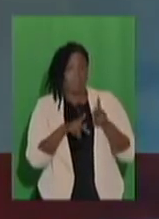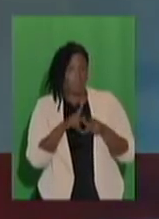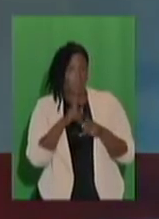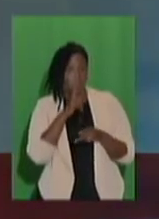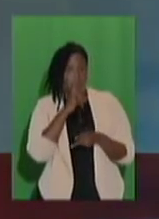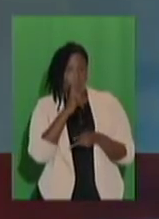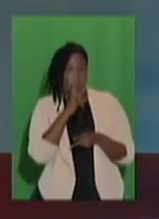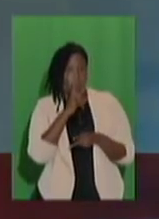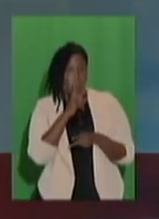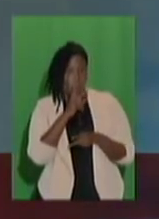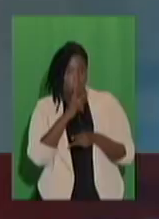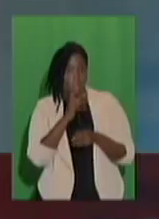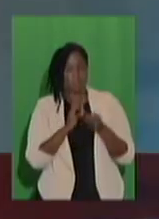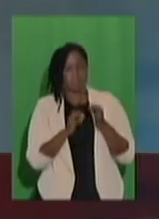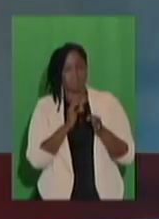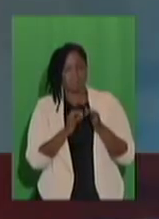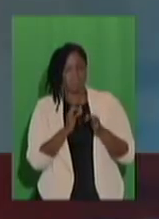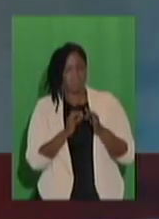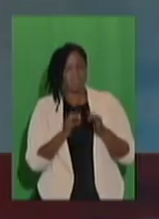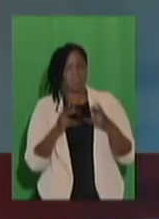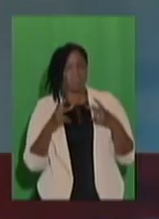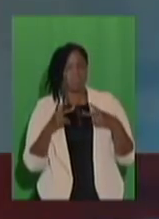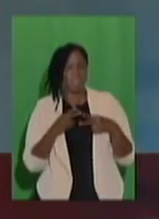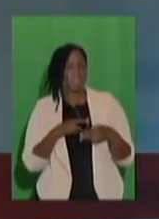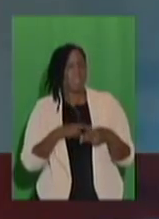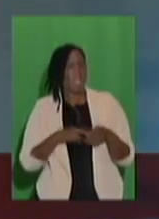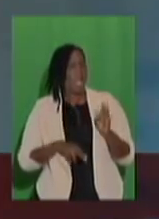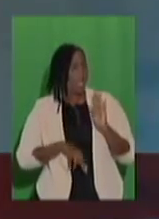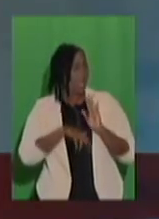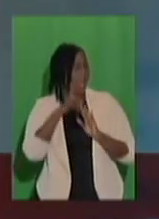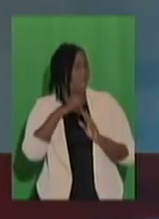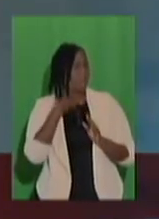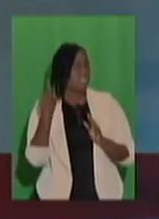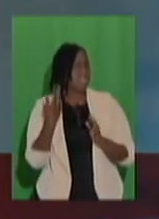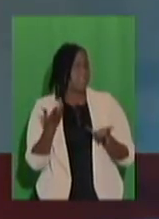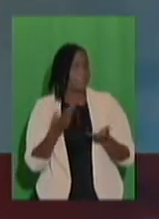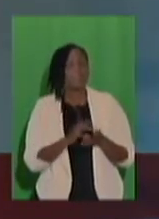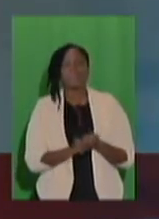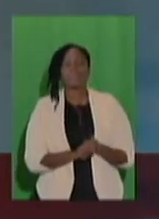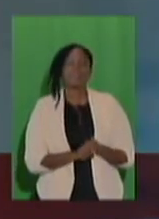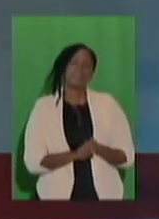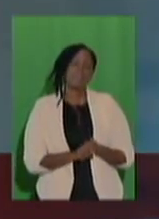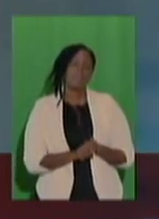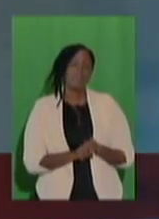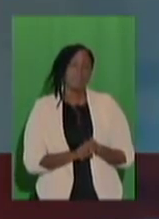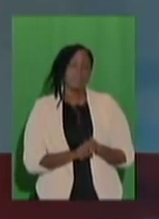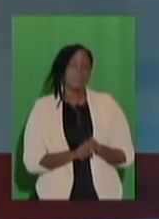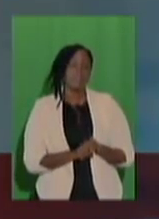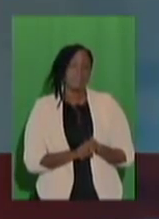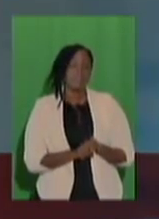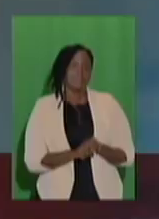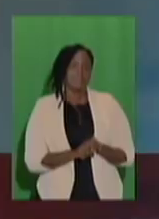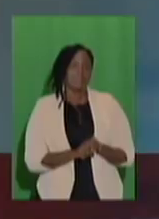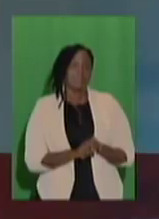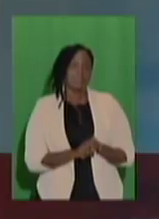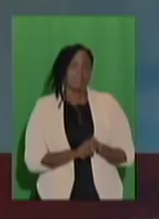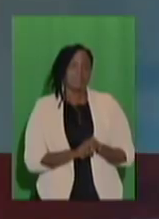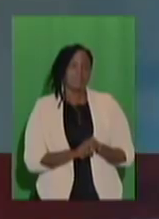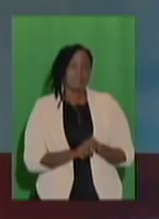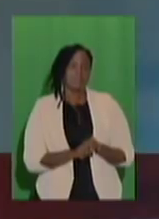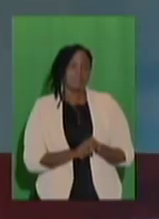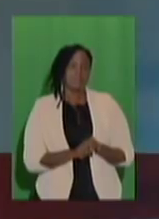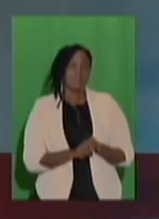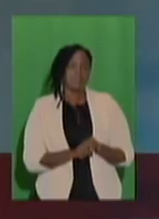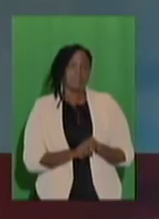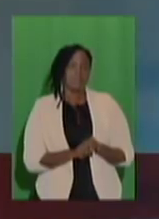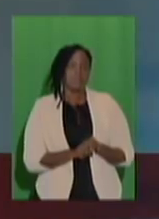Tobacco users, okay. So that's not specifically, not necessarily a cancer question. But if you're talking about an infection that has effect